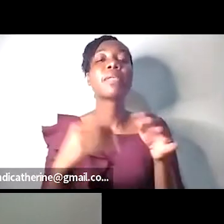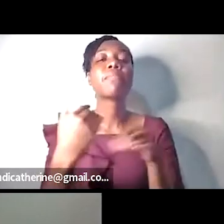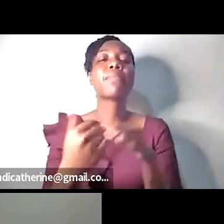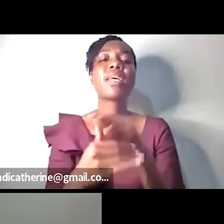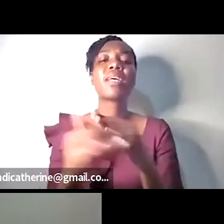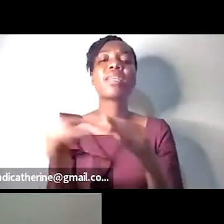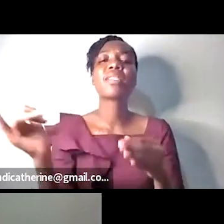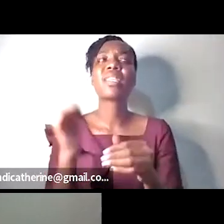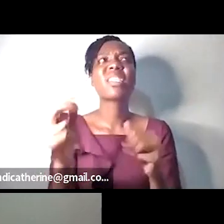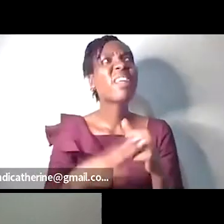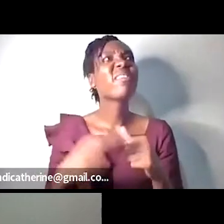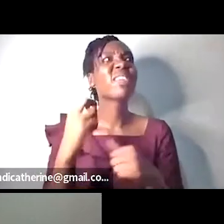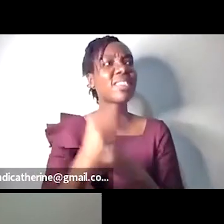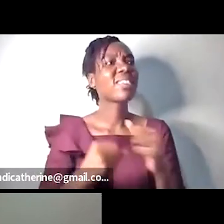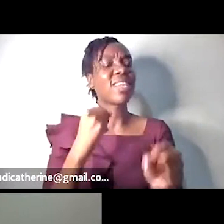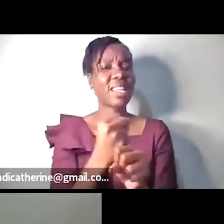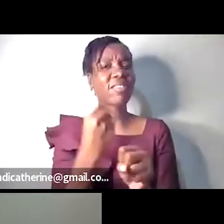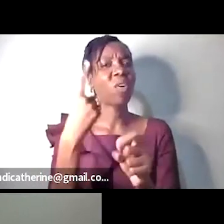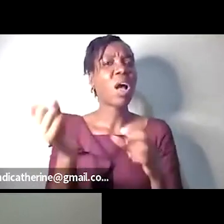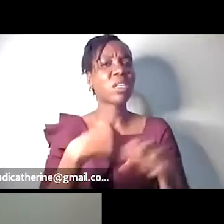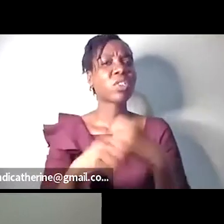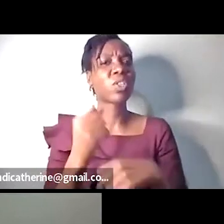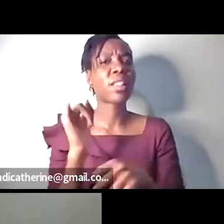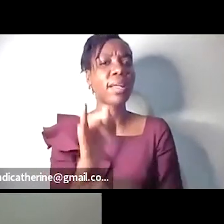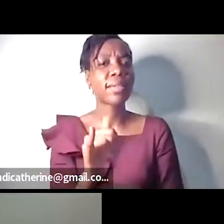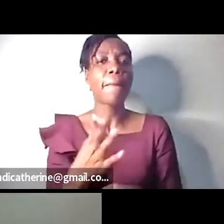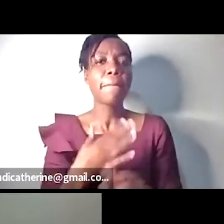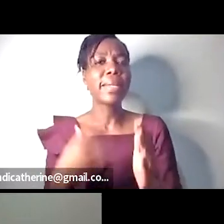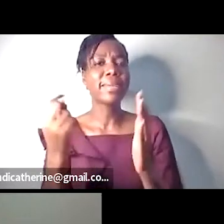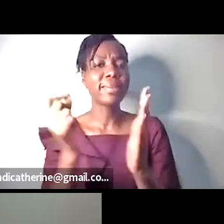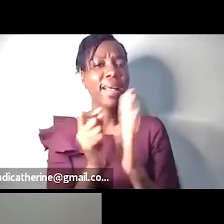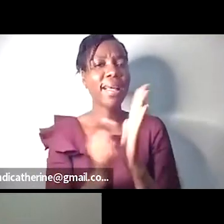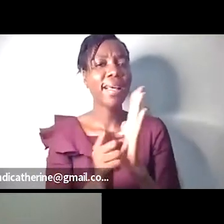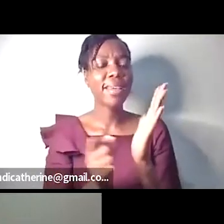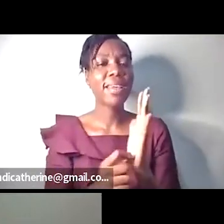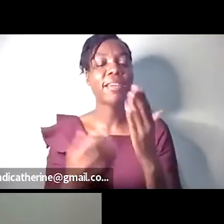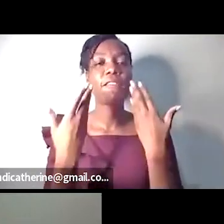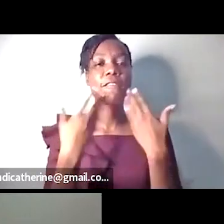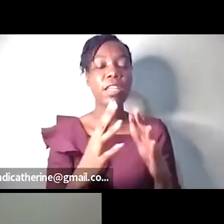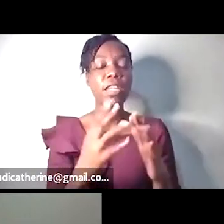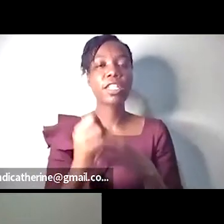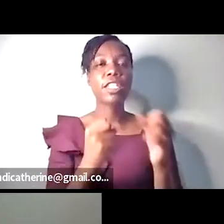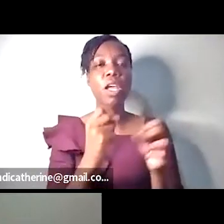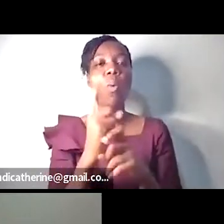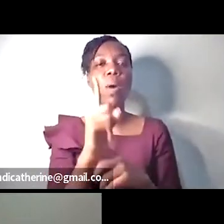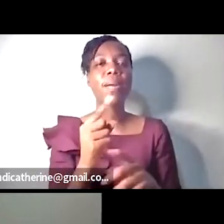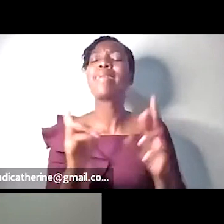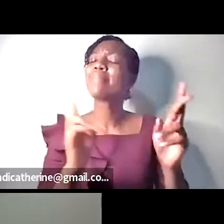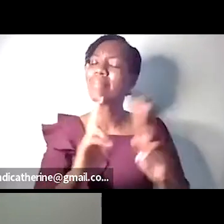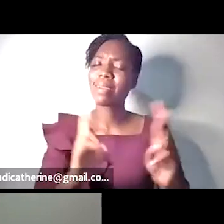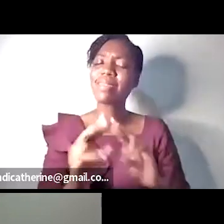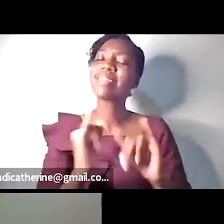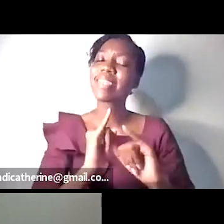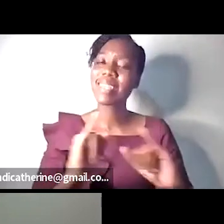7 years to do this. I had written it all in 1 year and I was ready. But when I